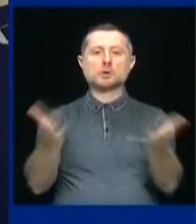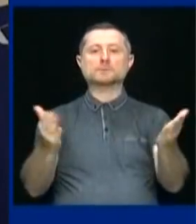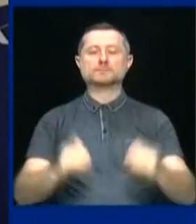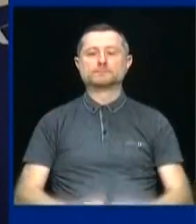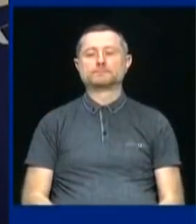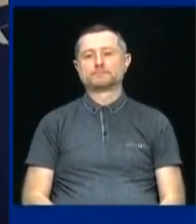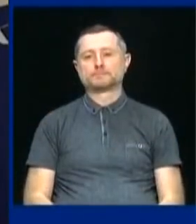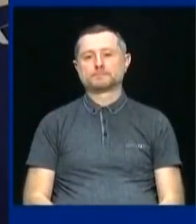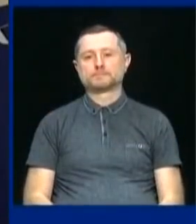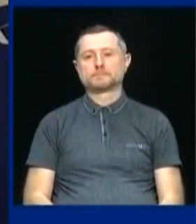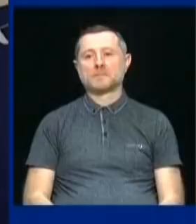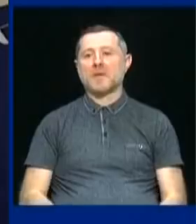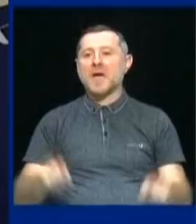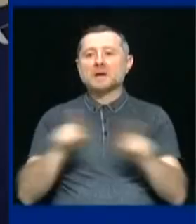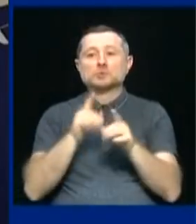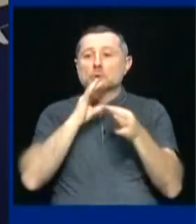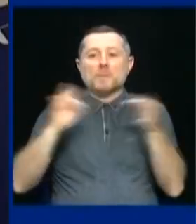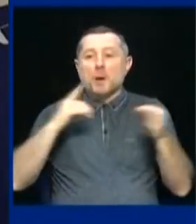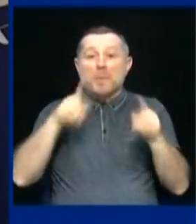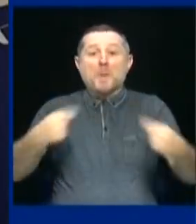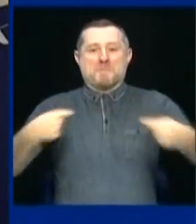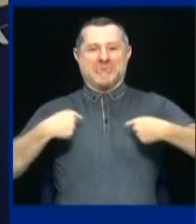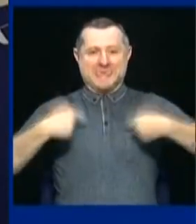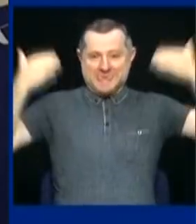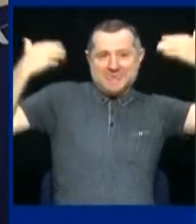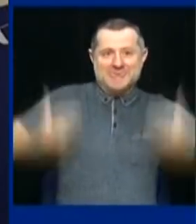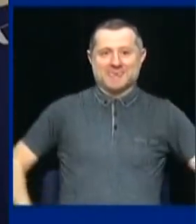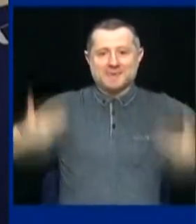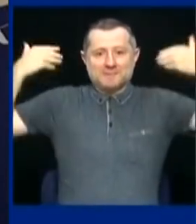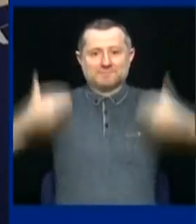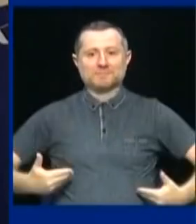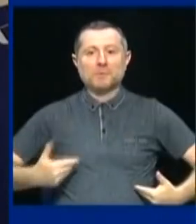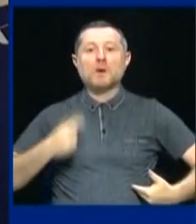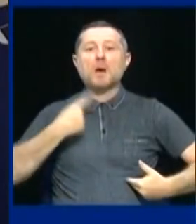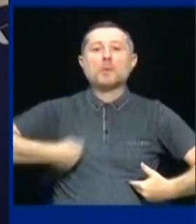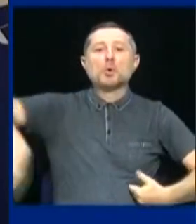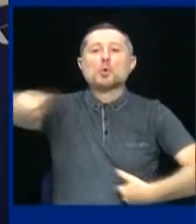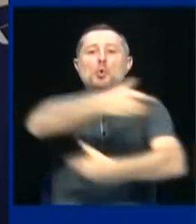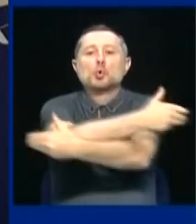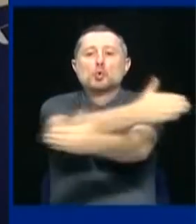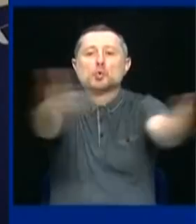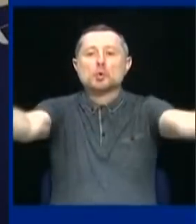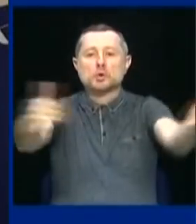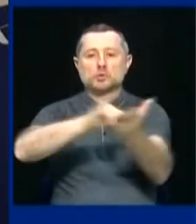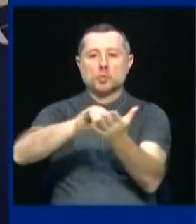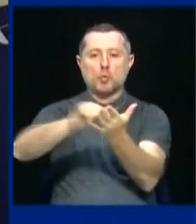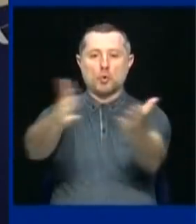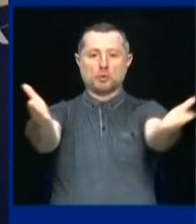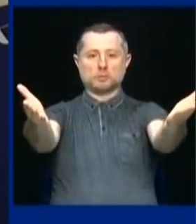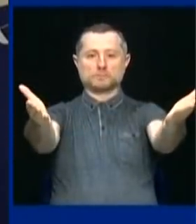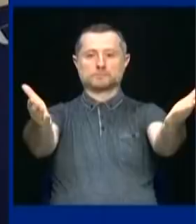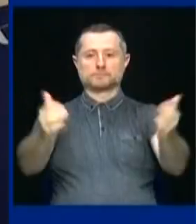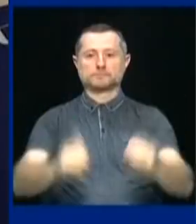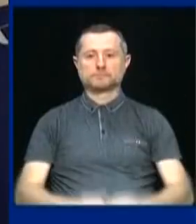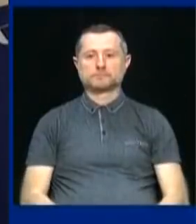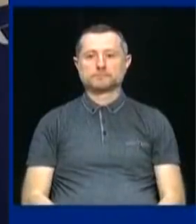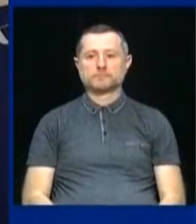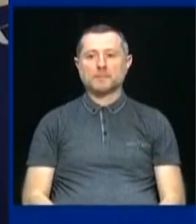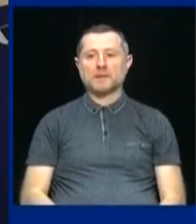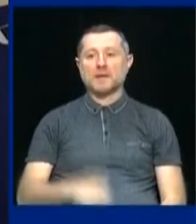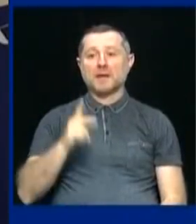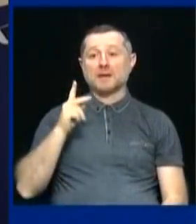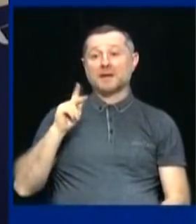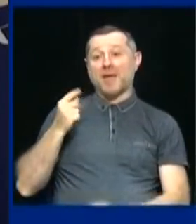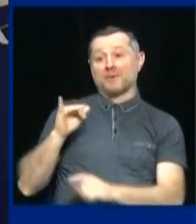Because as we say, it's not about me, it's about we. Kathy Hochul, my lieutenant governor, is